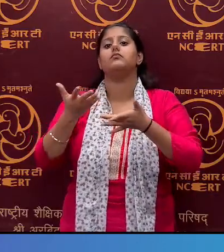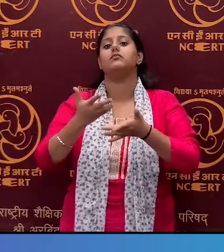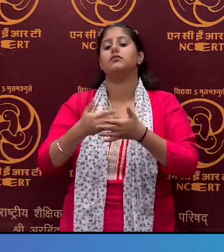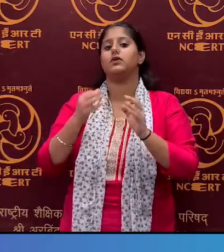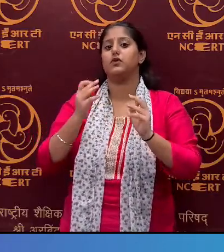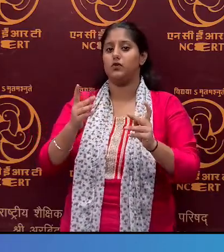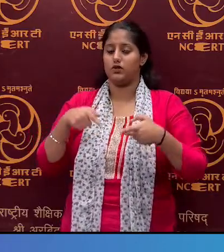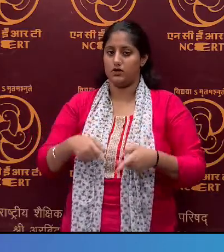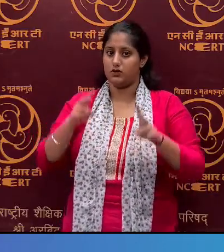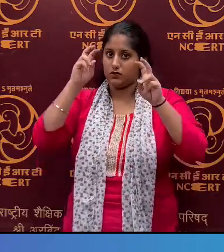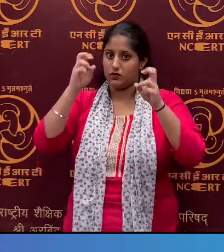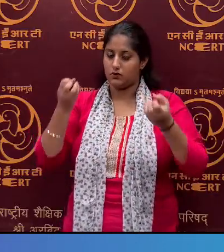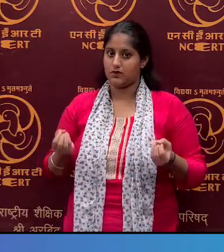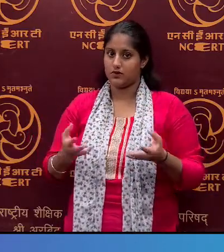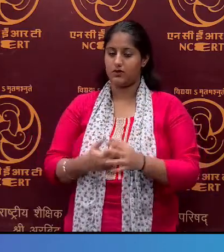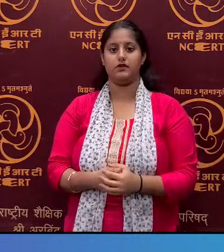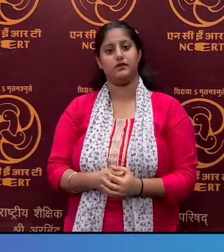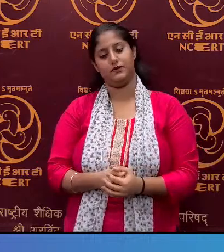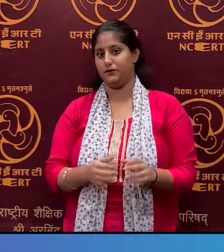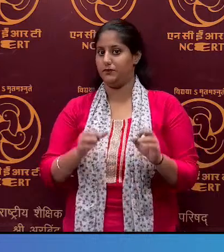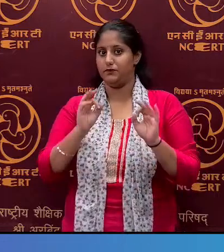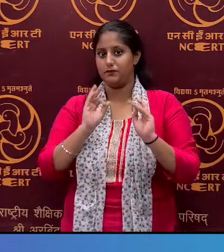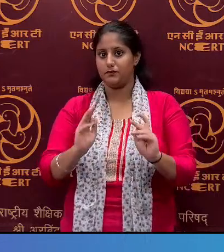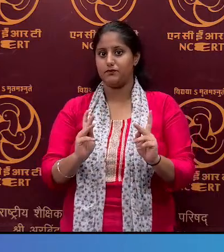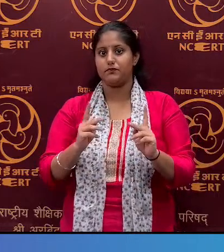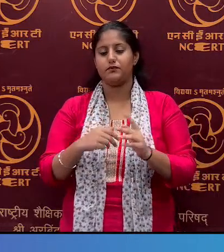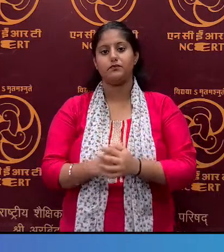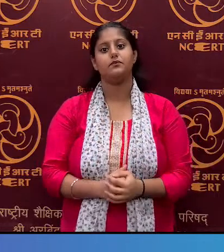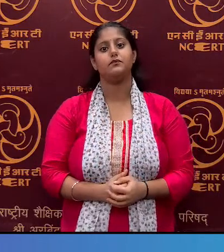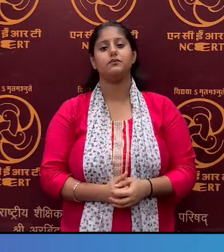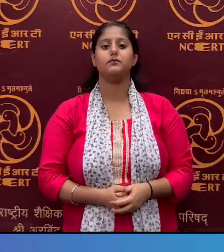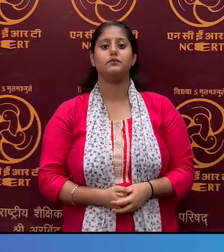start the topic. Sure. Climate of India.